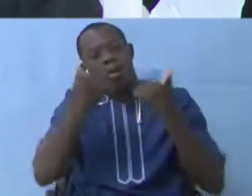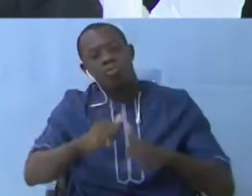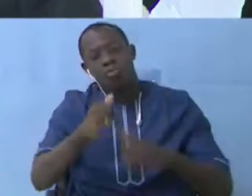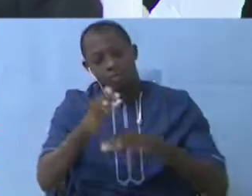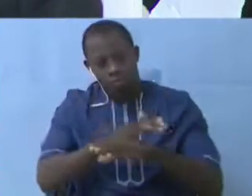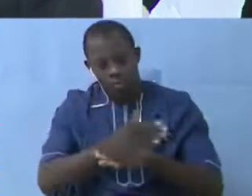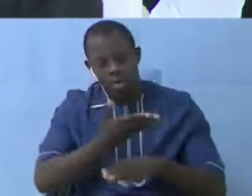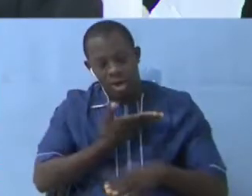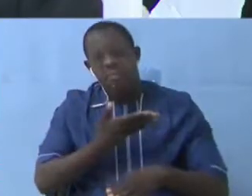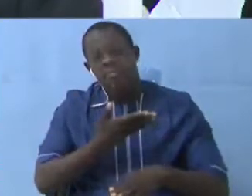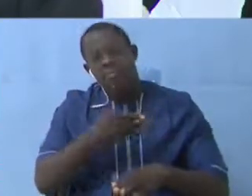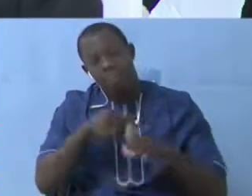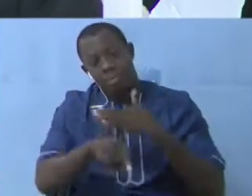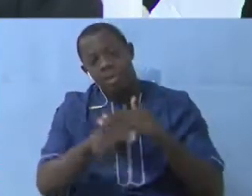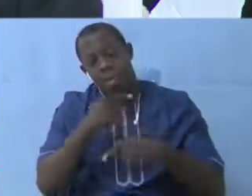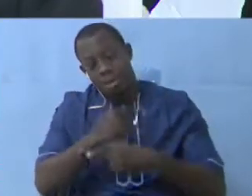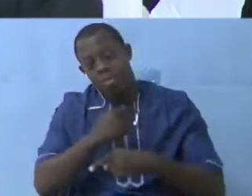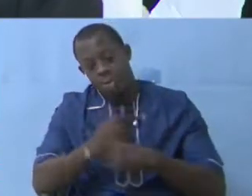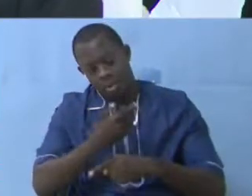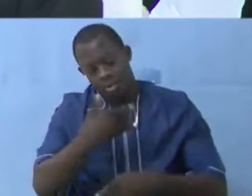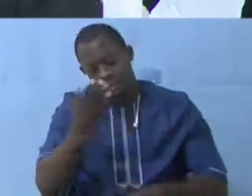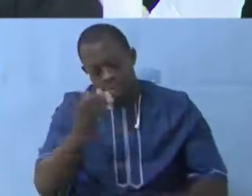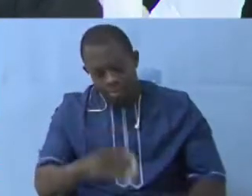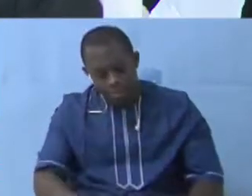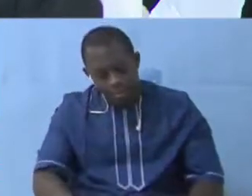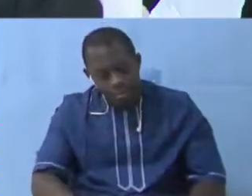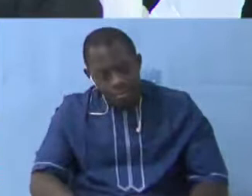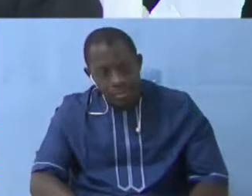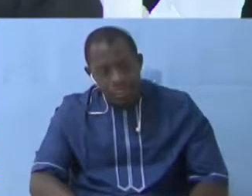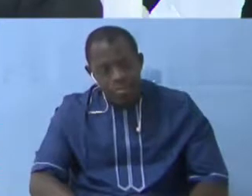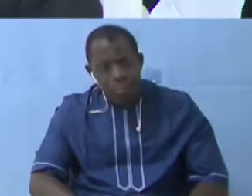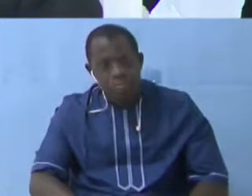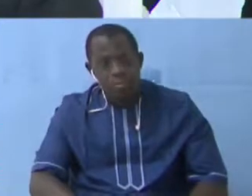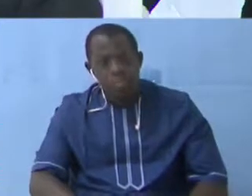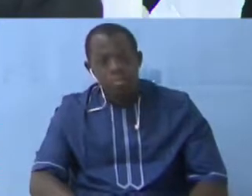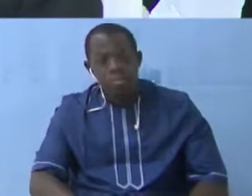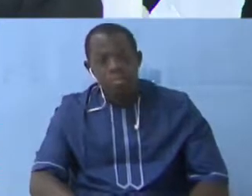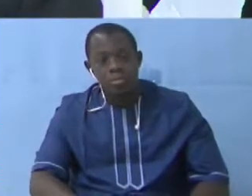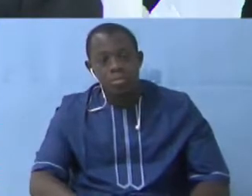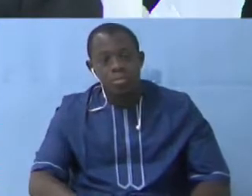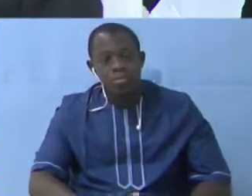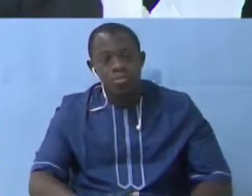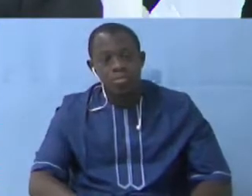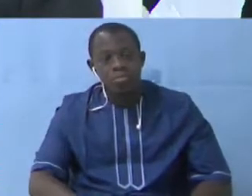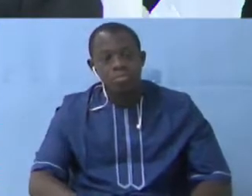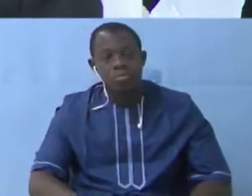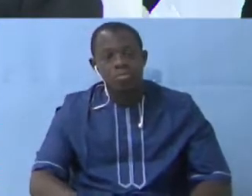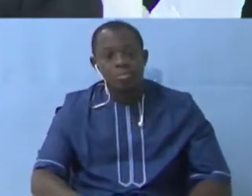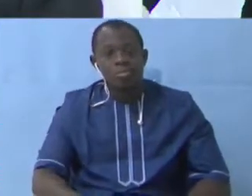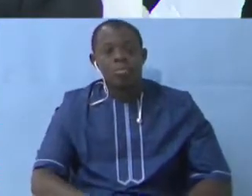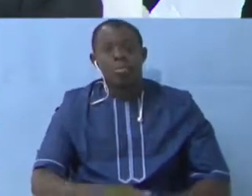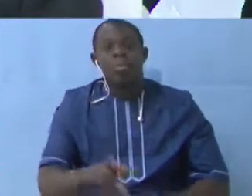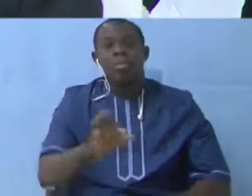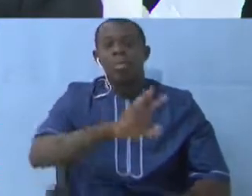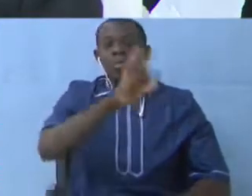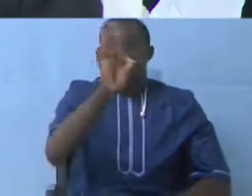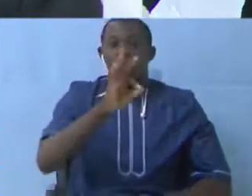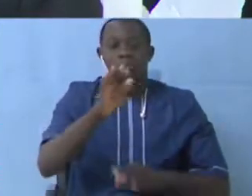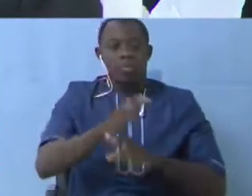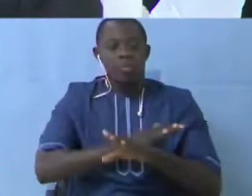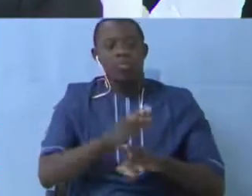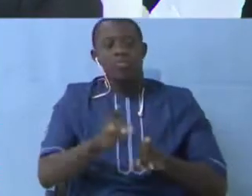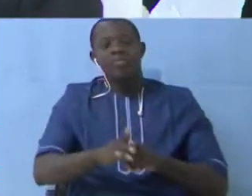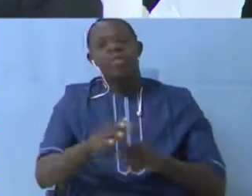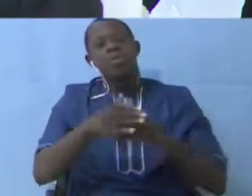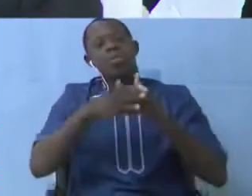wàlli kaaraange gi ñu ngi doon jëfee mbiri Gambia. It was extraordinary to see the kind of solid support that they gave